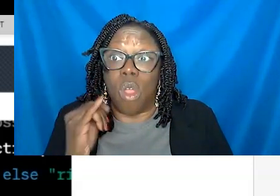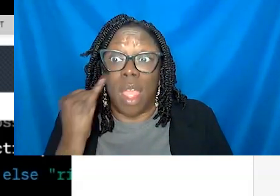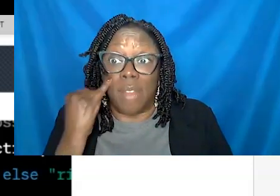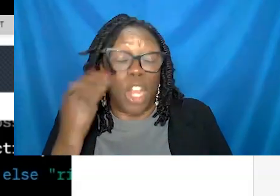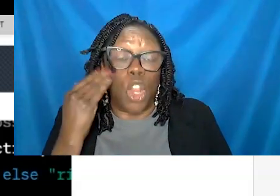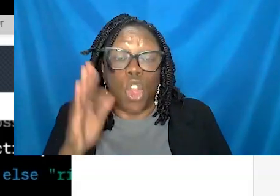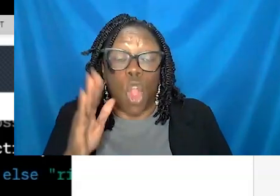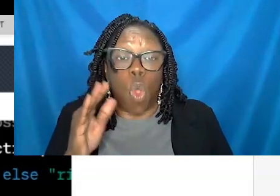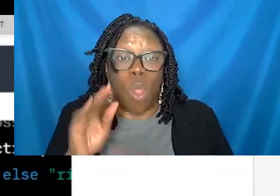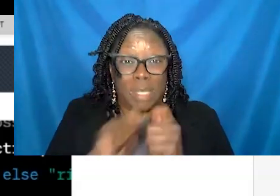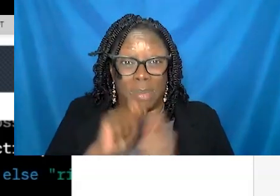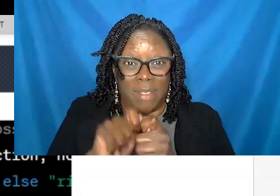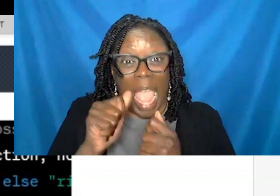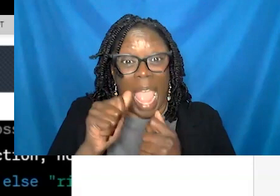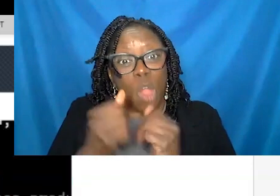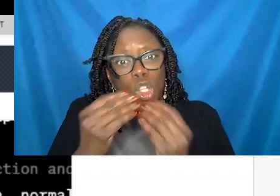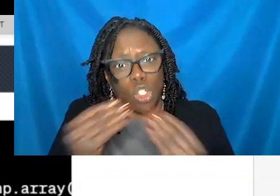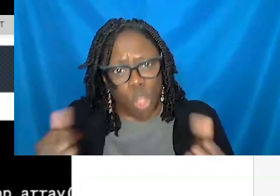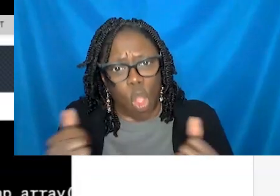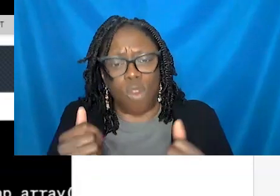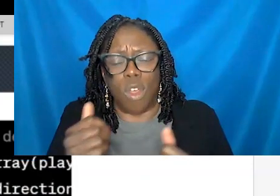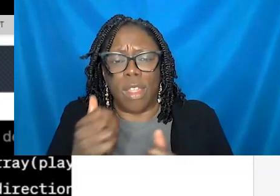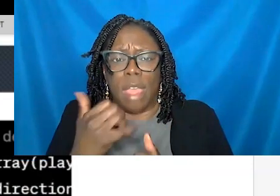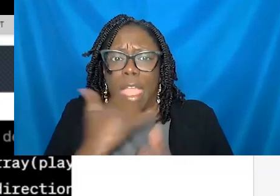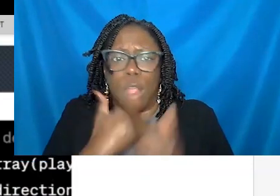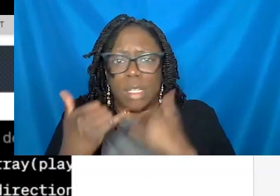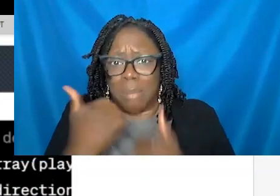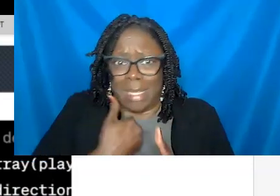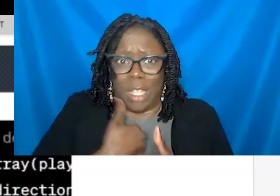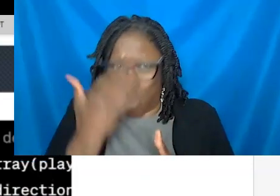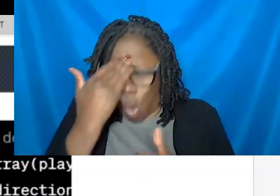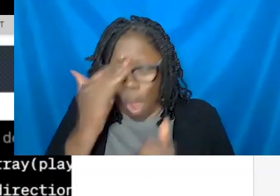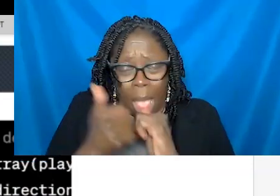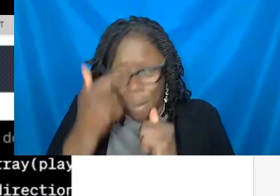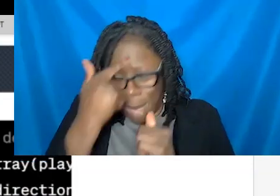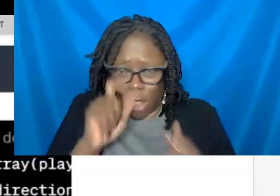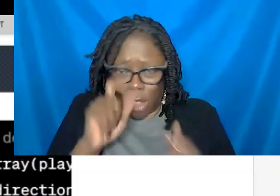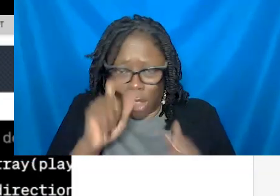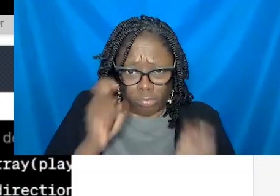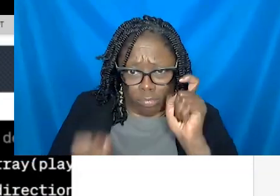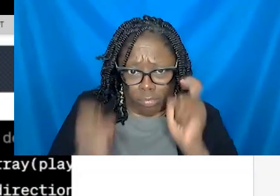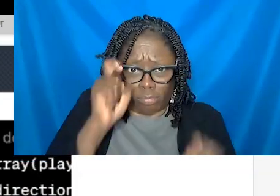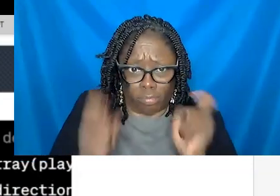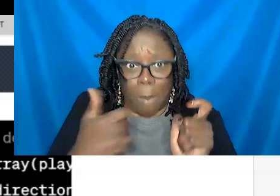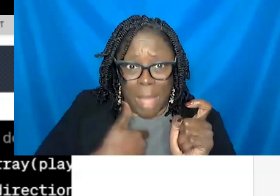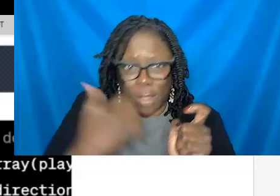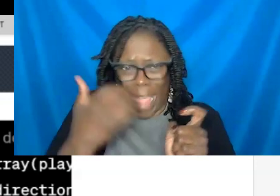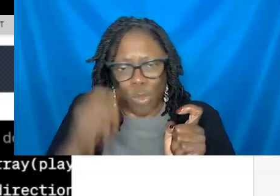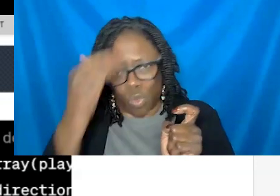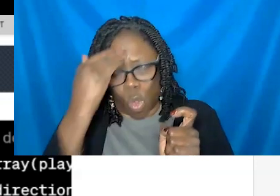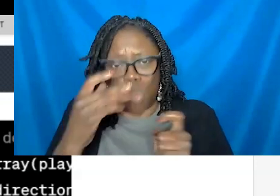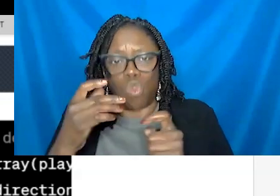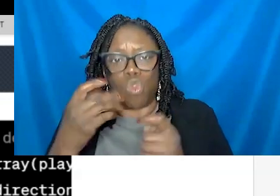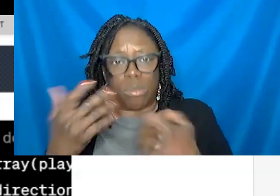had I not known exactly how to solve for those logic errors and how to modify this so that it does run in my